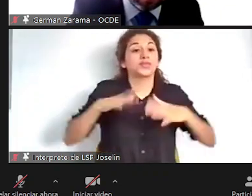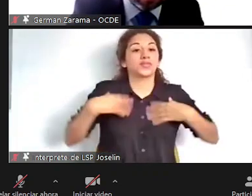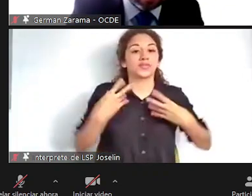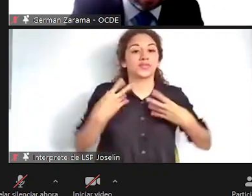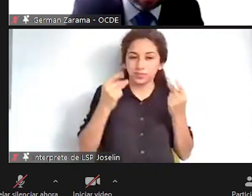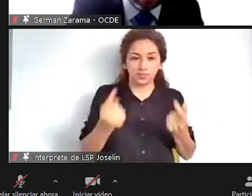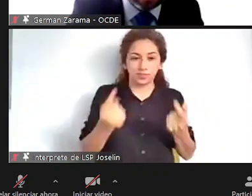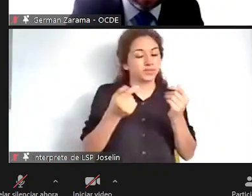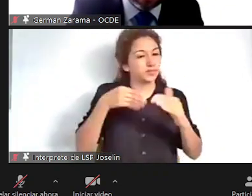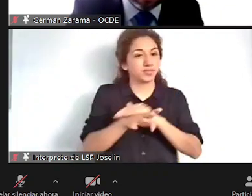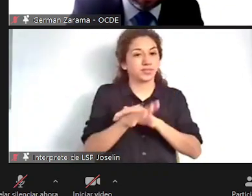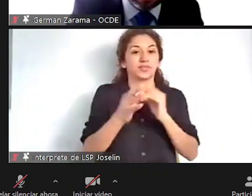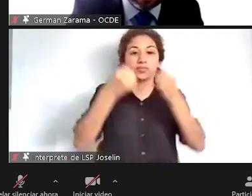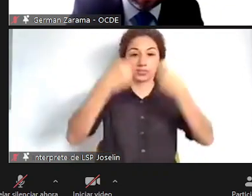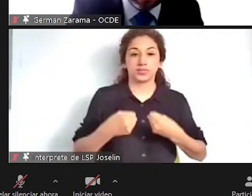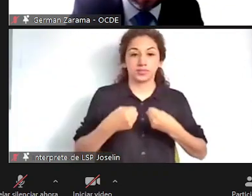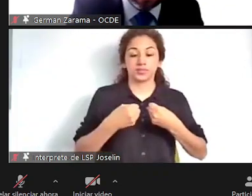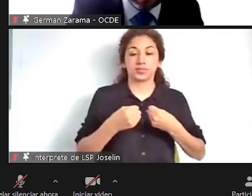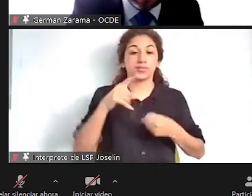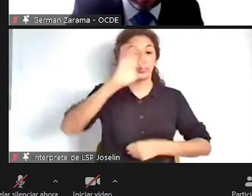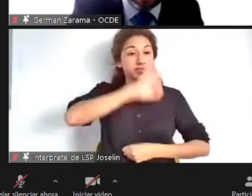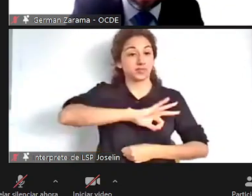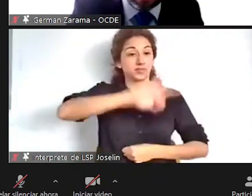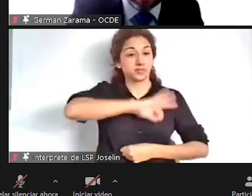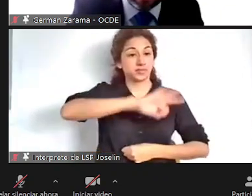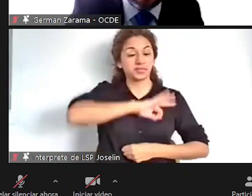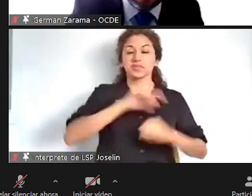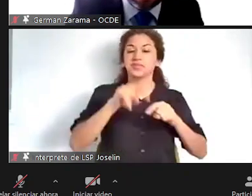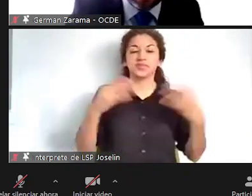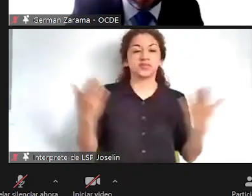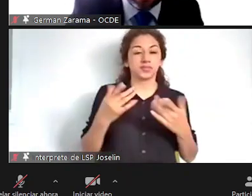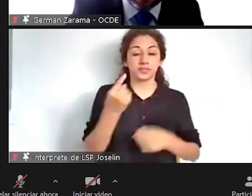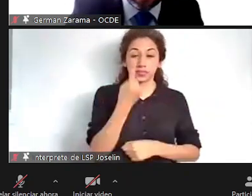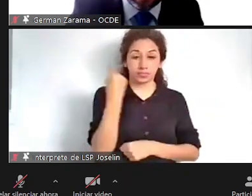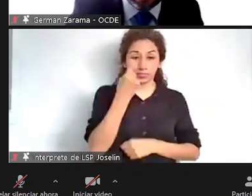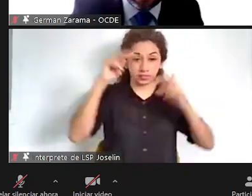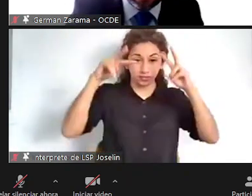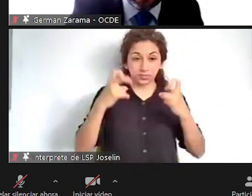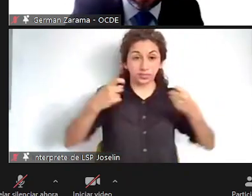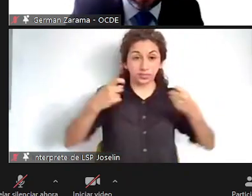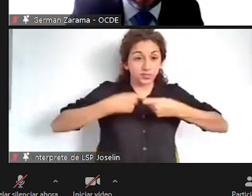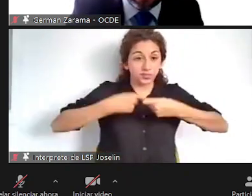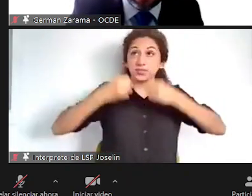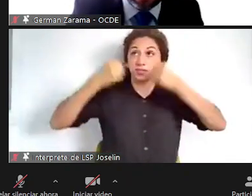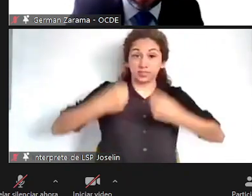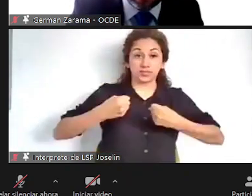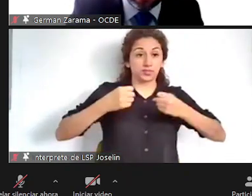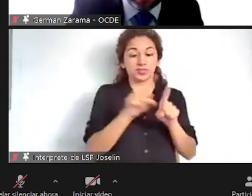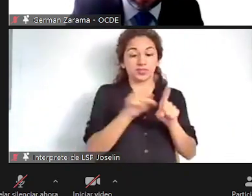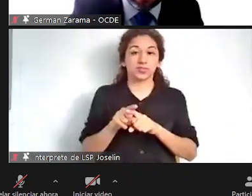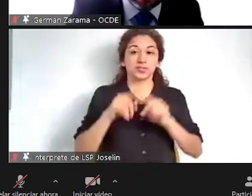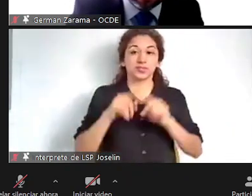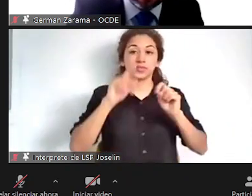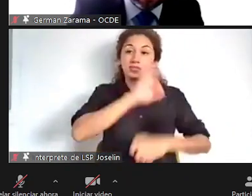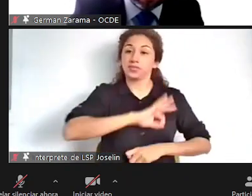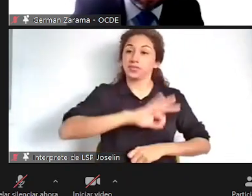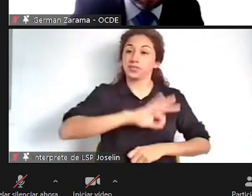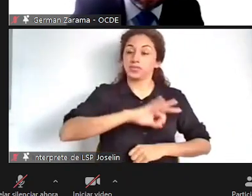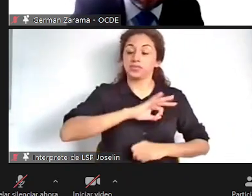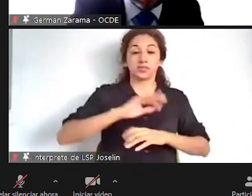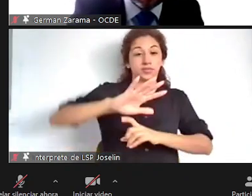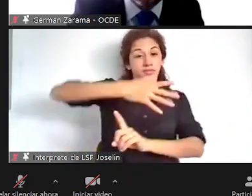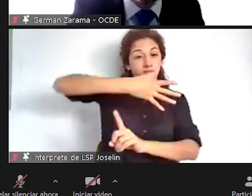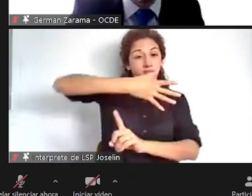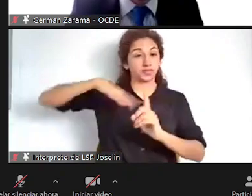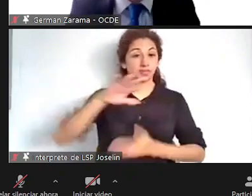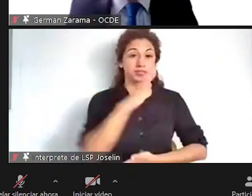recovery have been fast inclusive and sustainably and the benefits that it would bring not just in energy safety